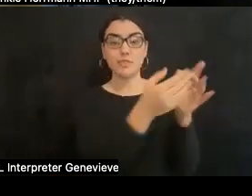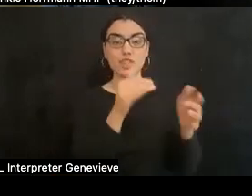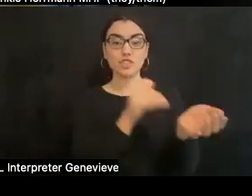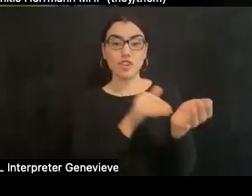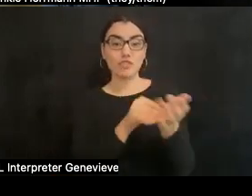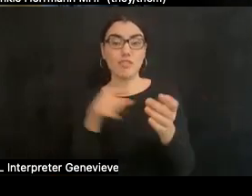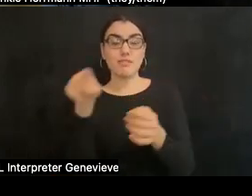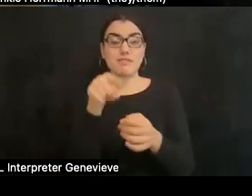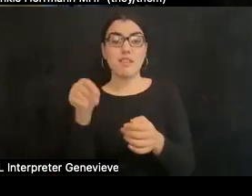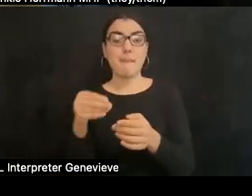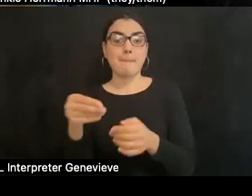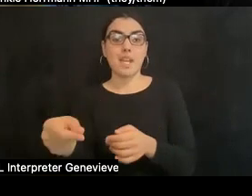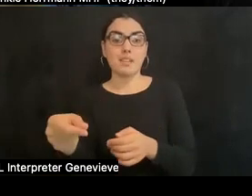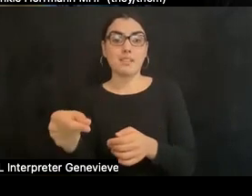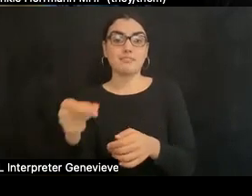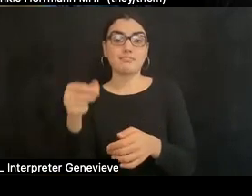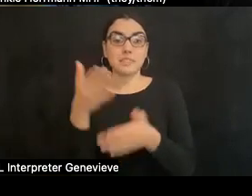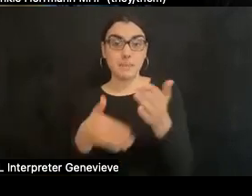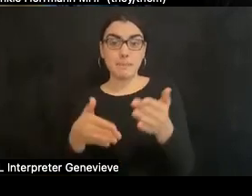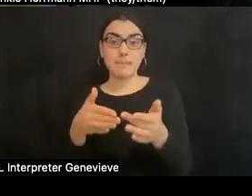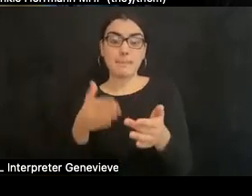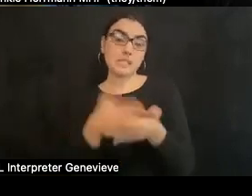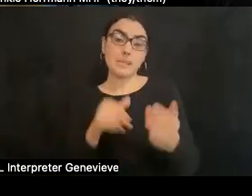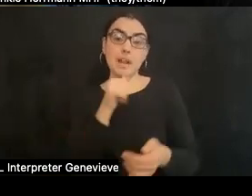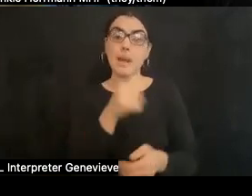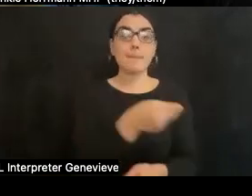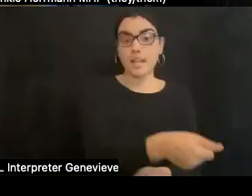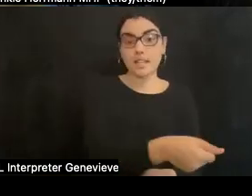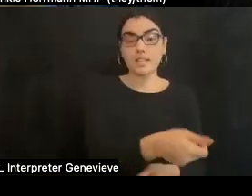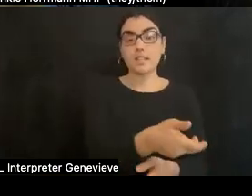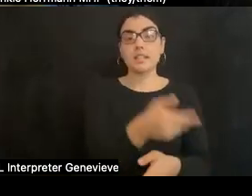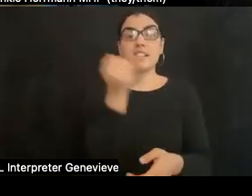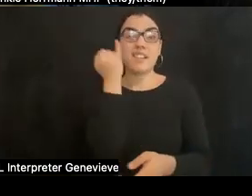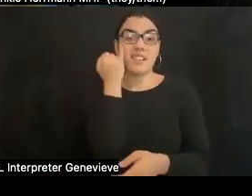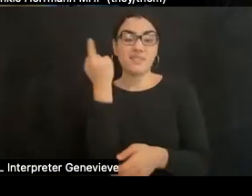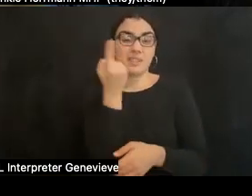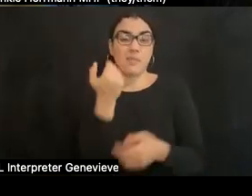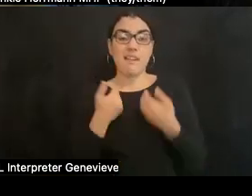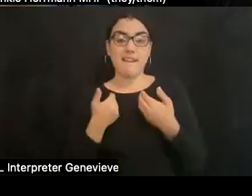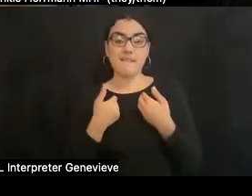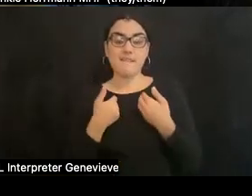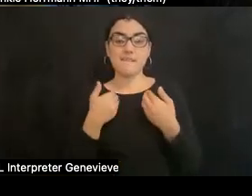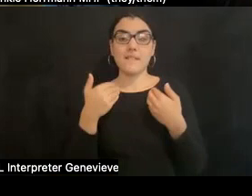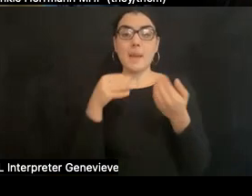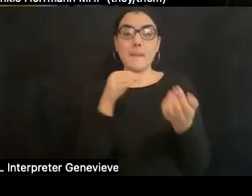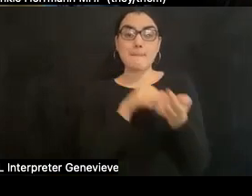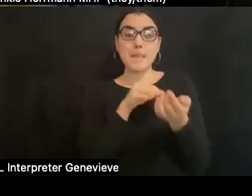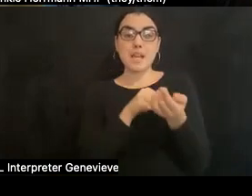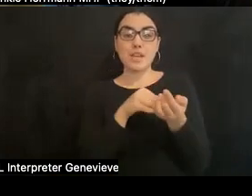pay for and their things that they just don't. If somebody has a medically